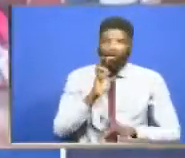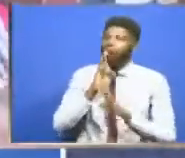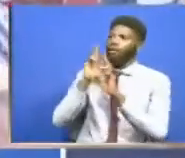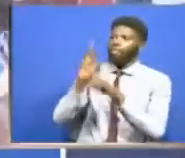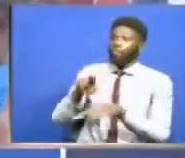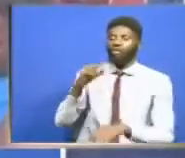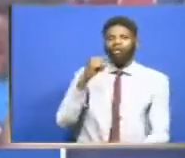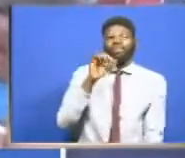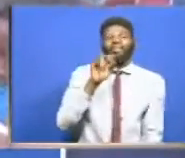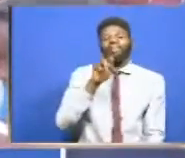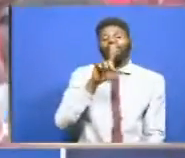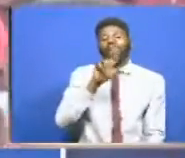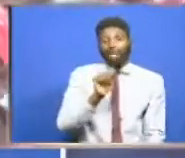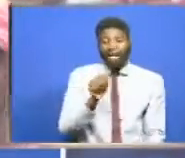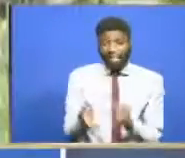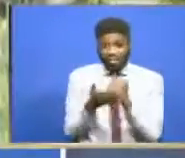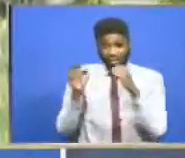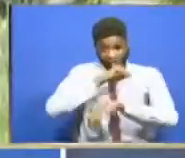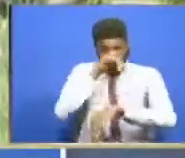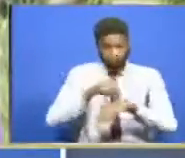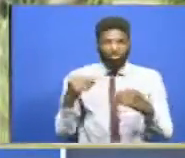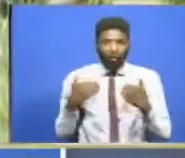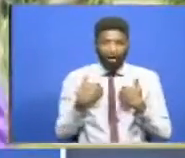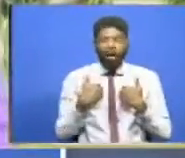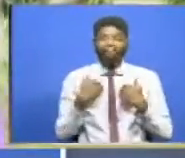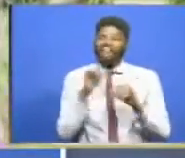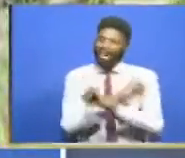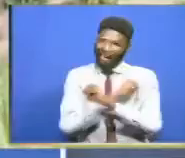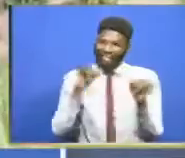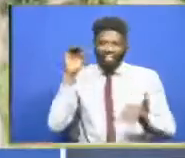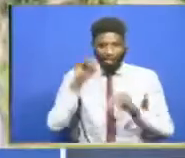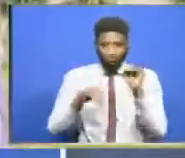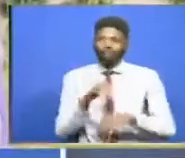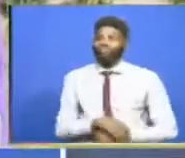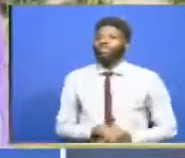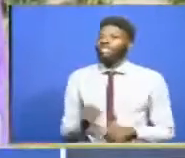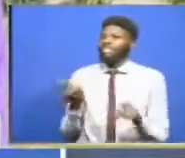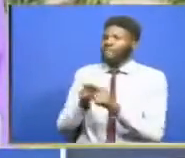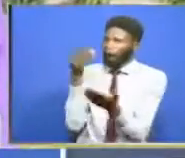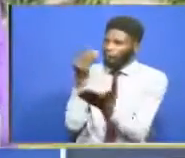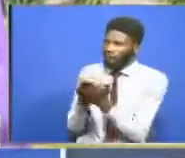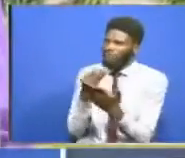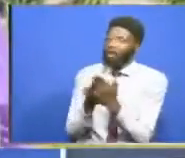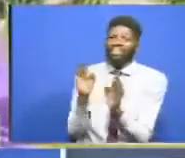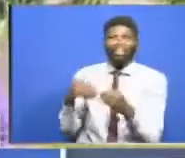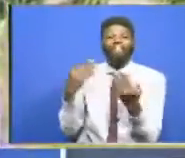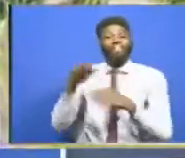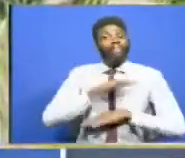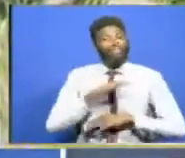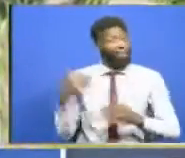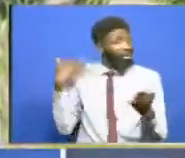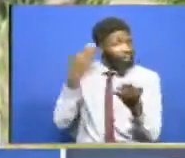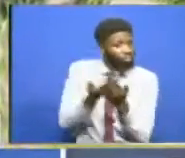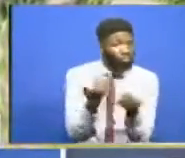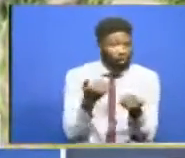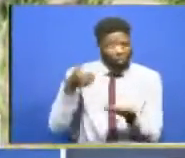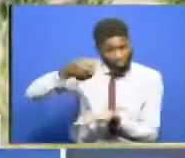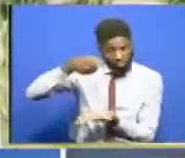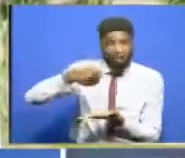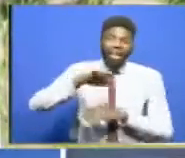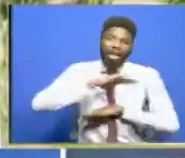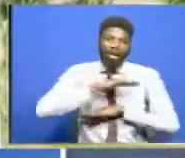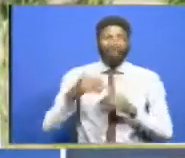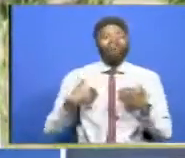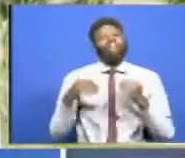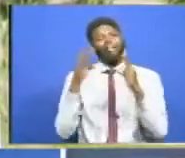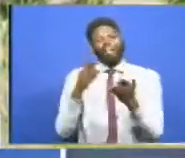to enjoy a credible election. Pia wapewe pesa za kutosha mpaka hivi leo, they still don't have adequate budget. Let us give